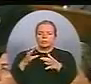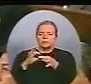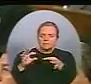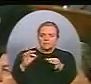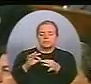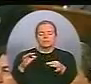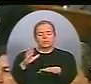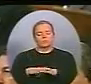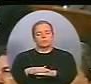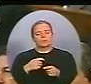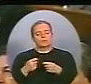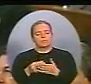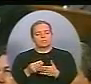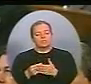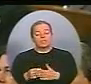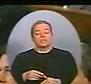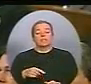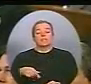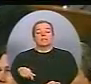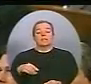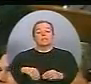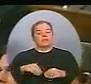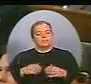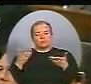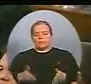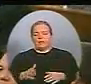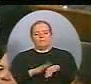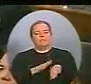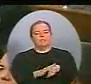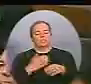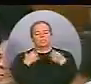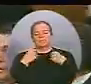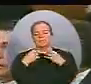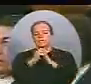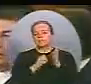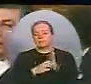Commissioner. We're acting by our own rules. I wish they'd do the same thing.